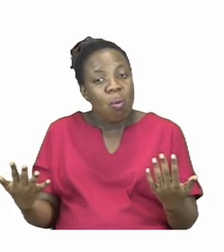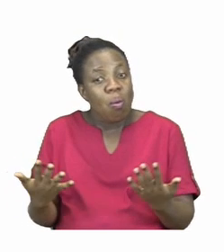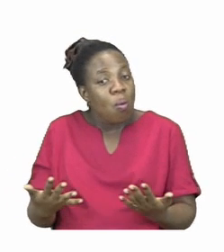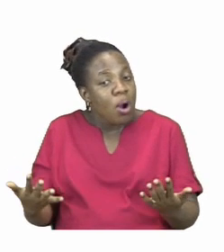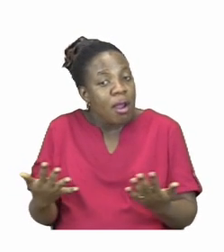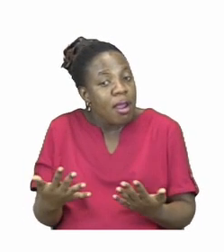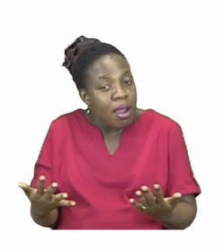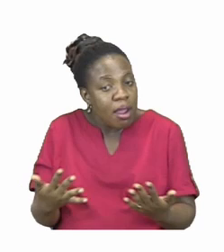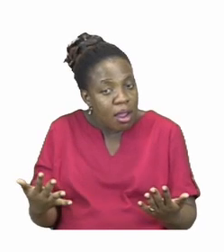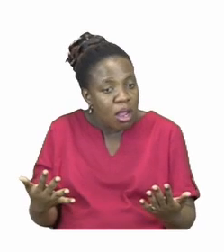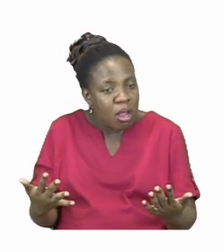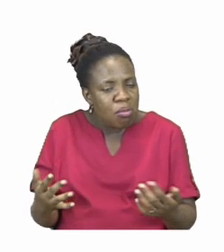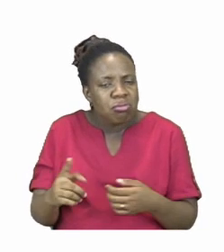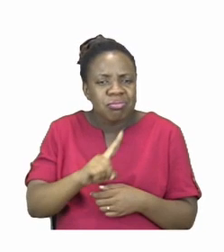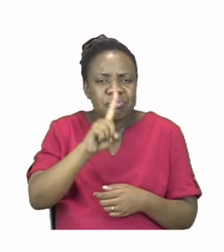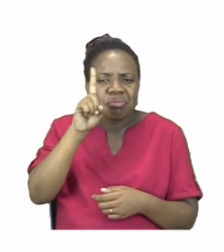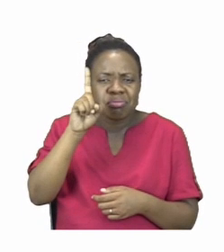Where should I go?